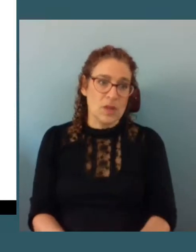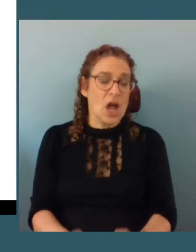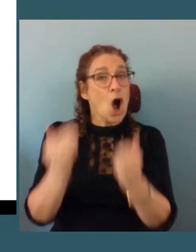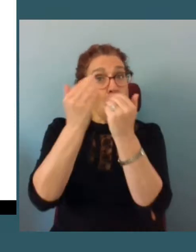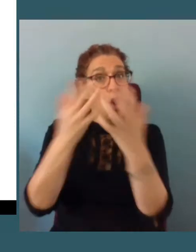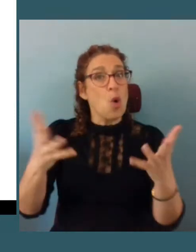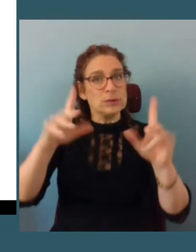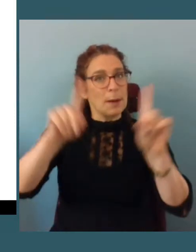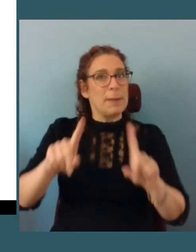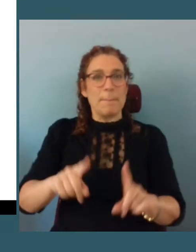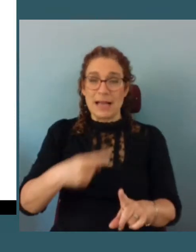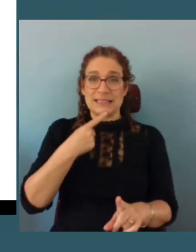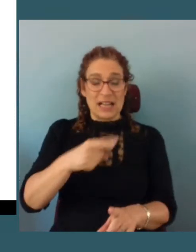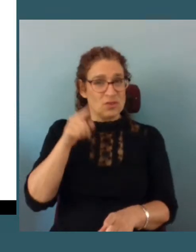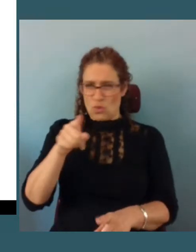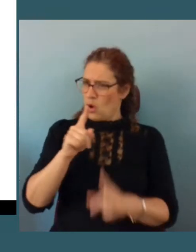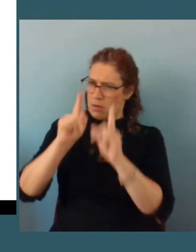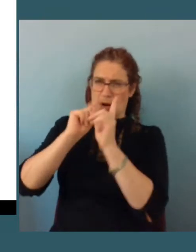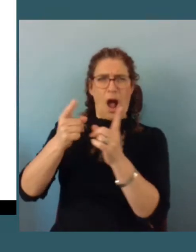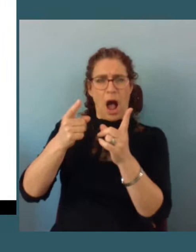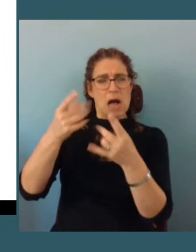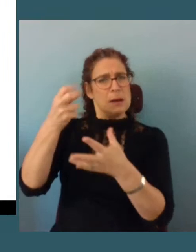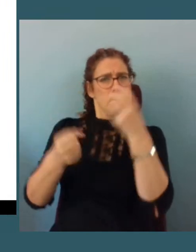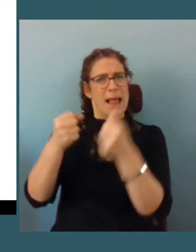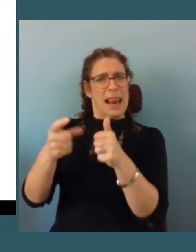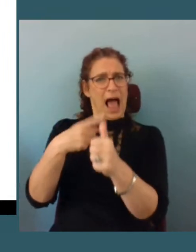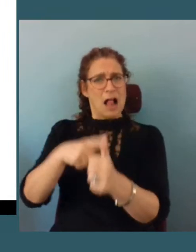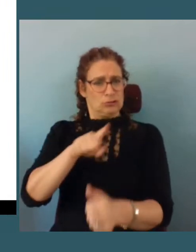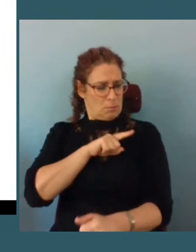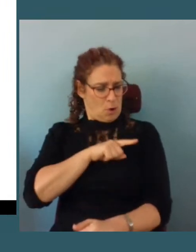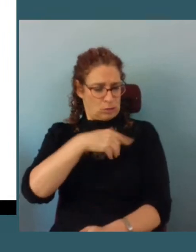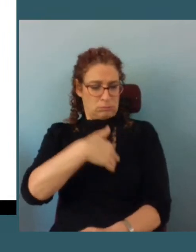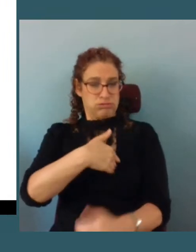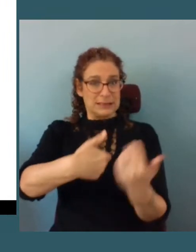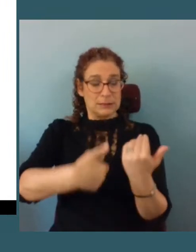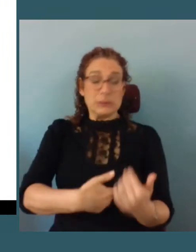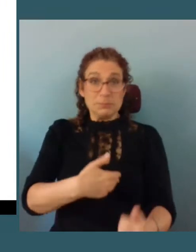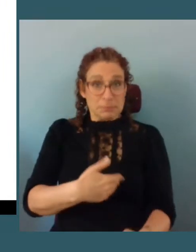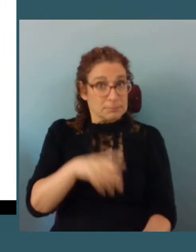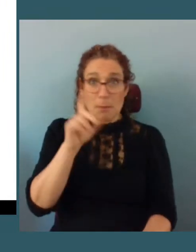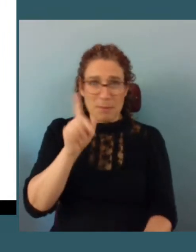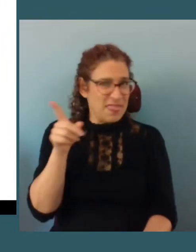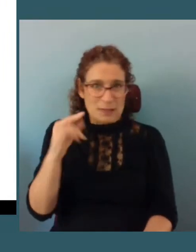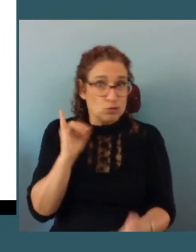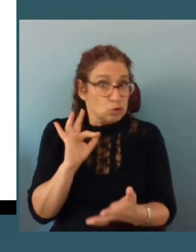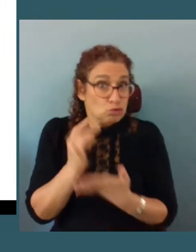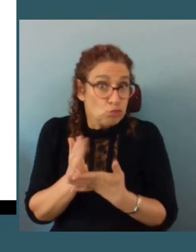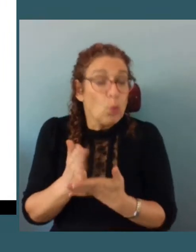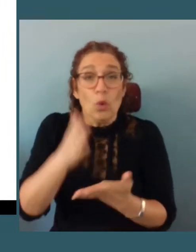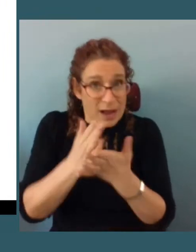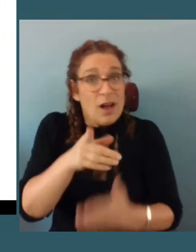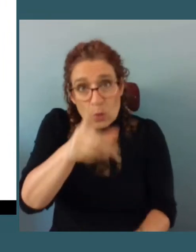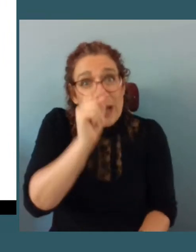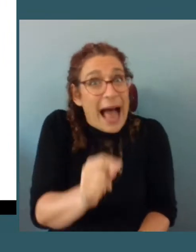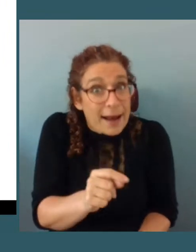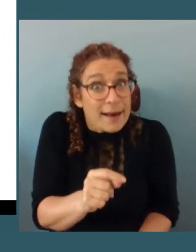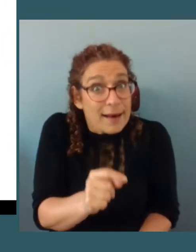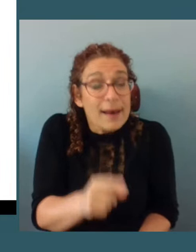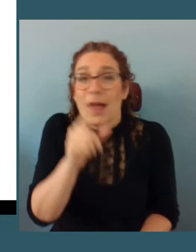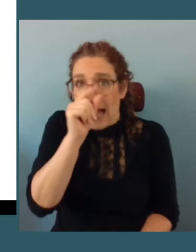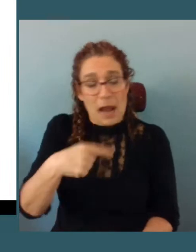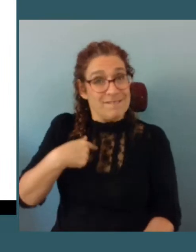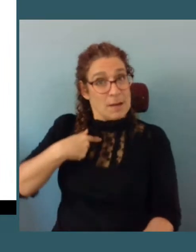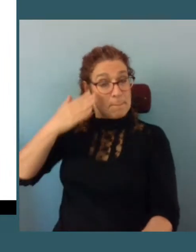you can have a milk allergy, and the milk can pass through breast milk. But we often think about breast